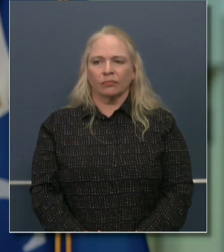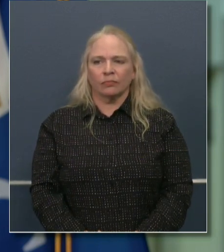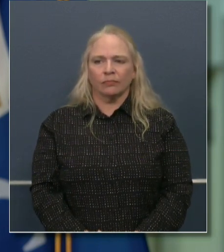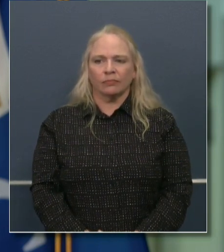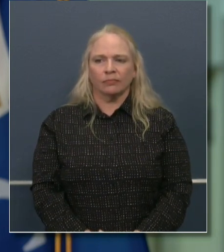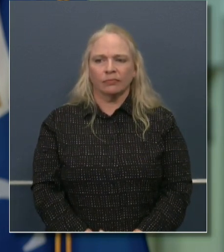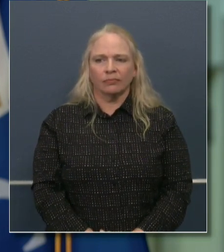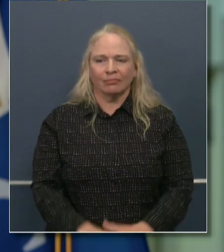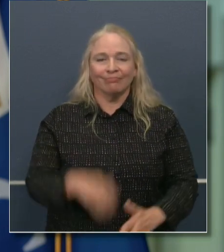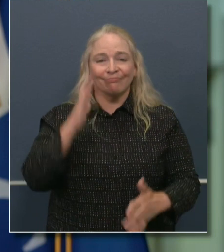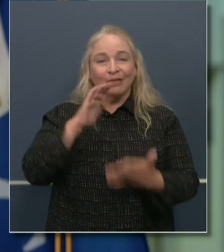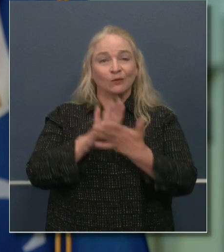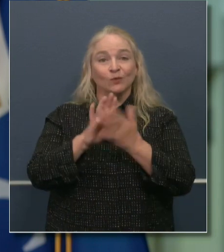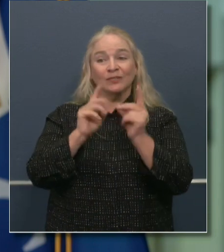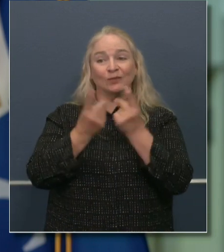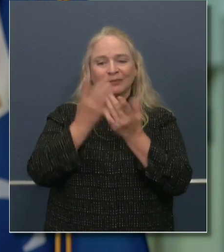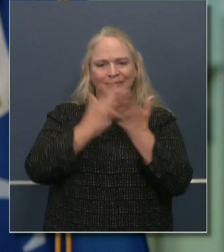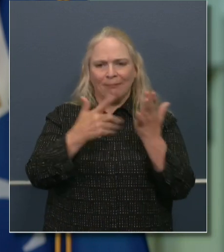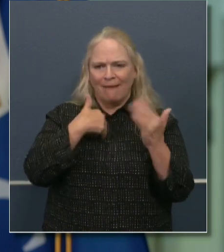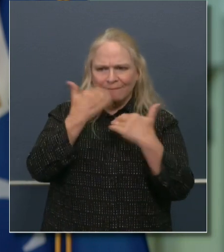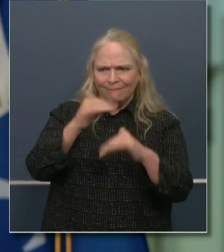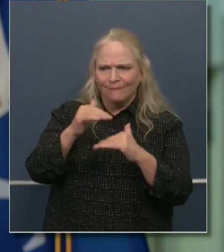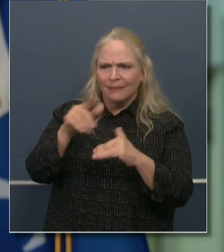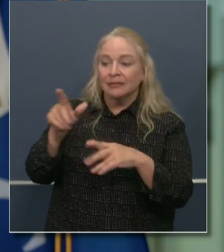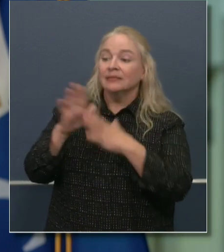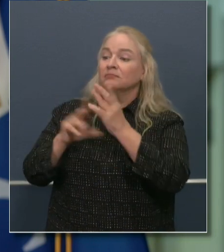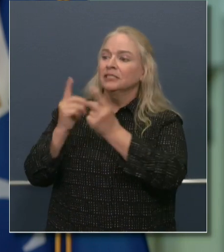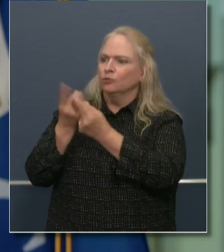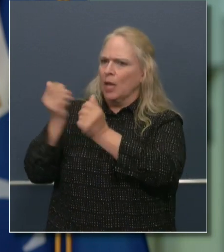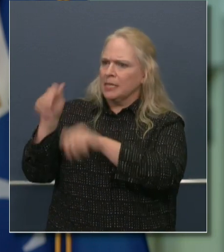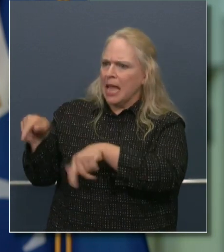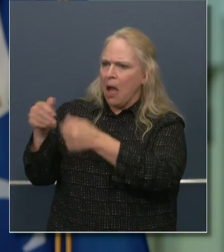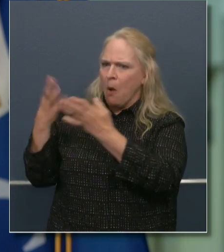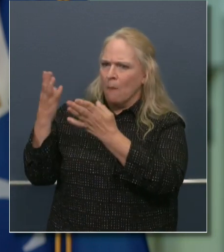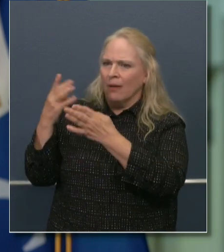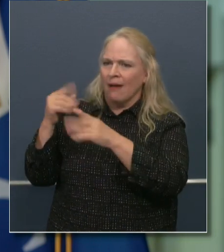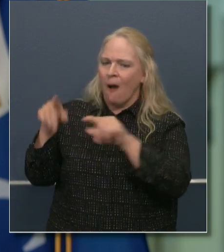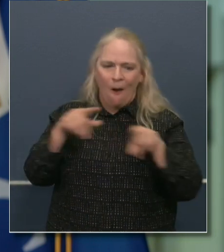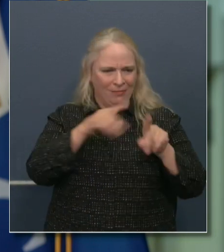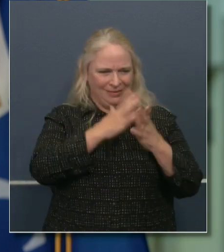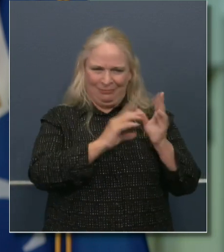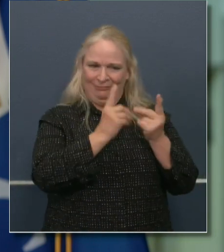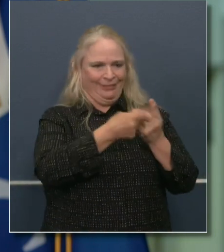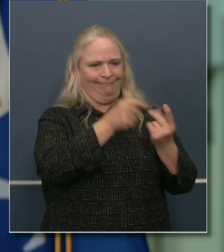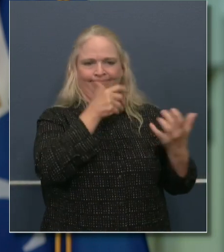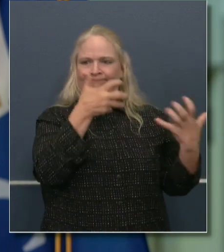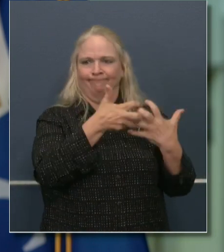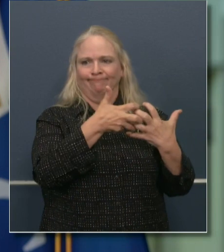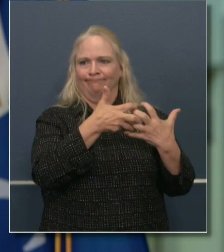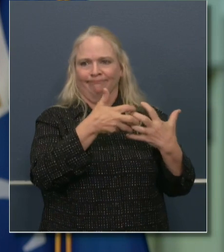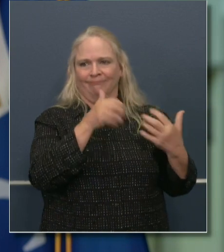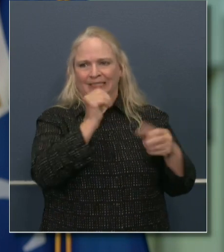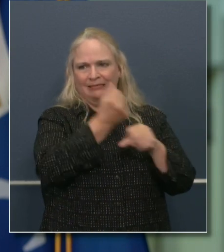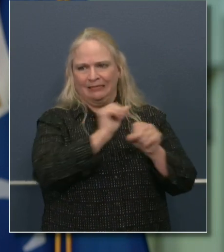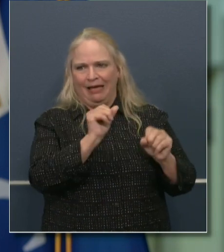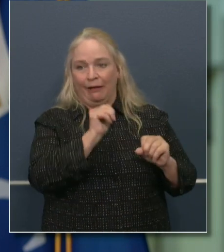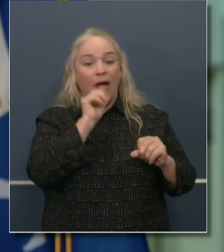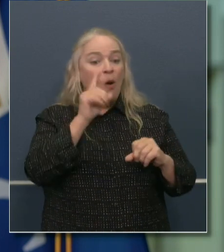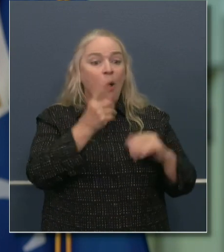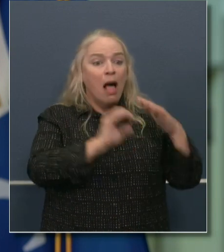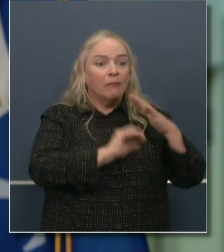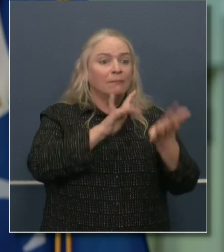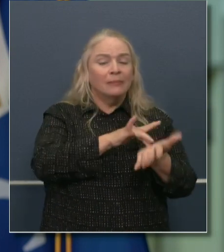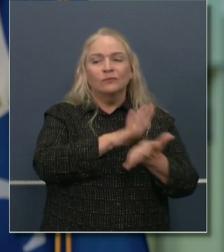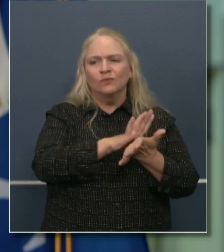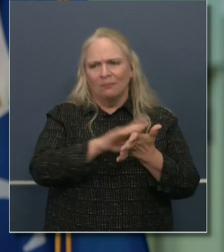criteria. You have districts that are not unified school districts. Some just are high school districts versus middle school districts and the